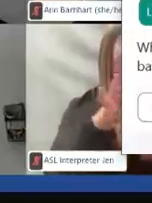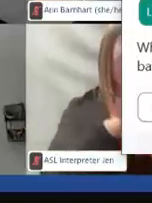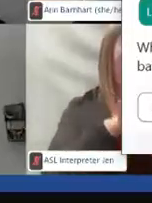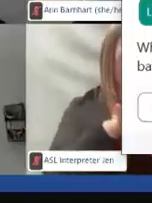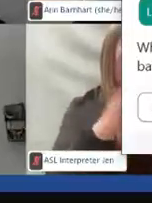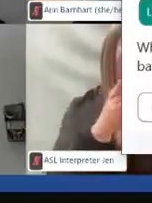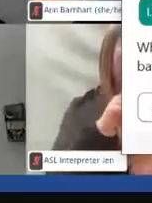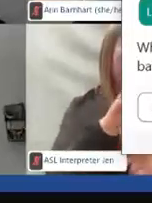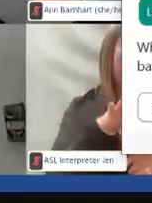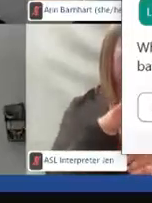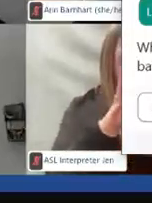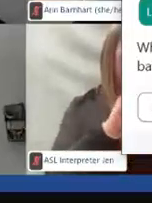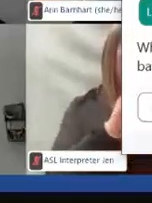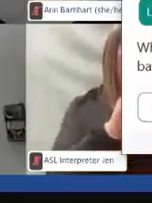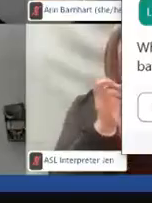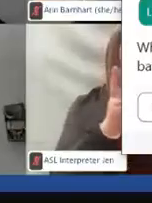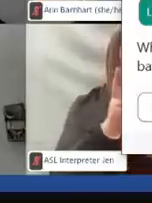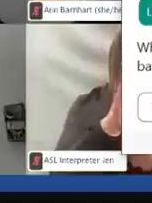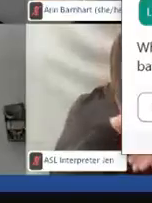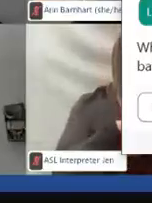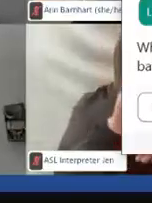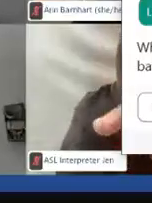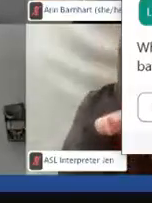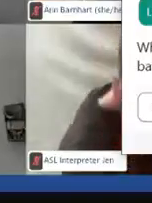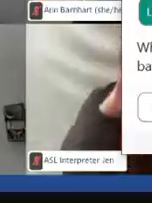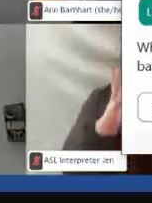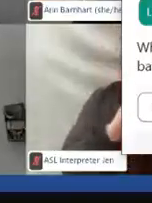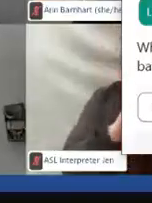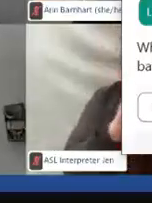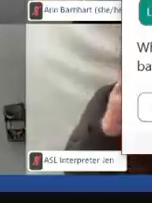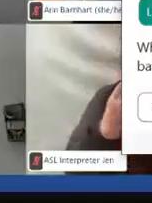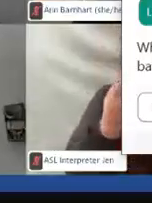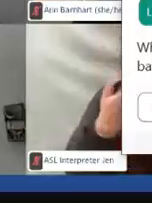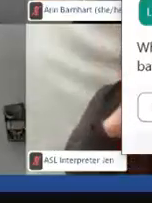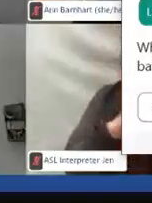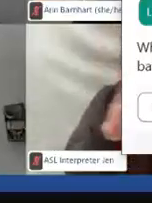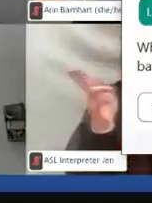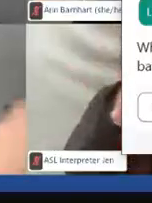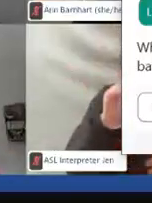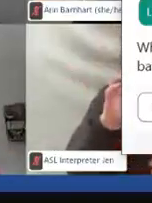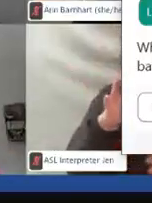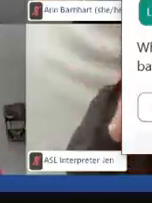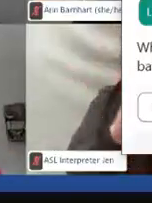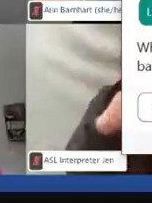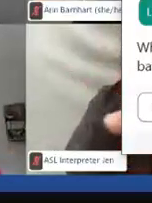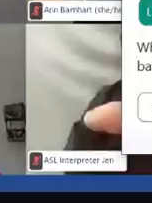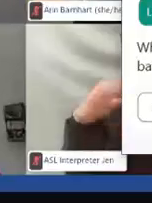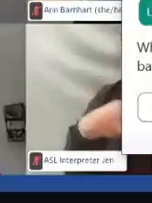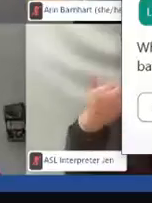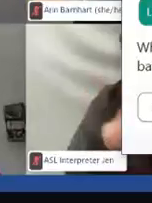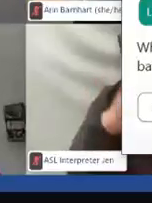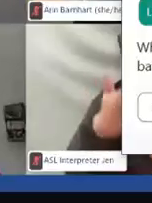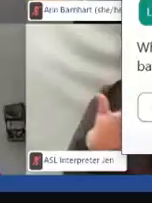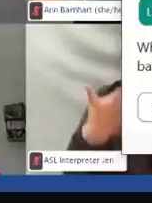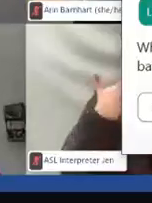for it either at the December meeting, or you may even call a special session before that to have it ready for the December meeting if we decide to move forward. But